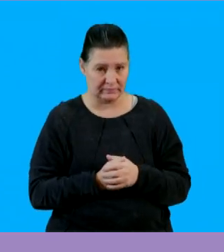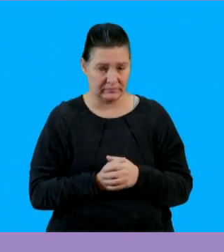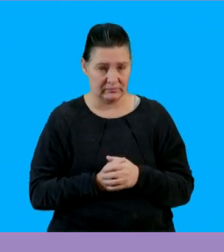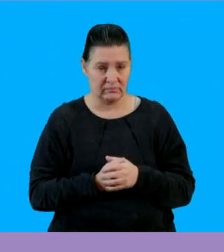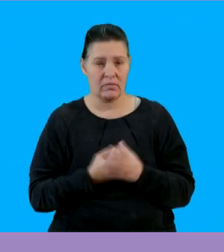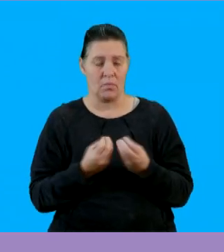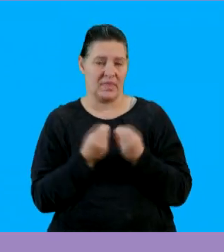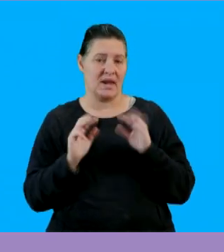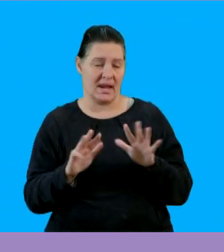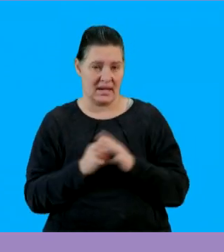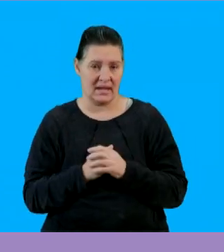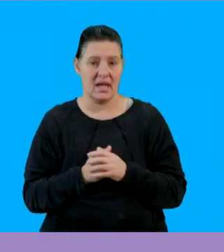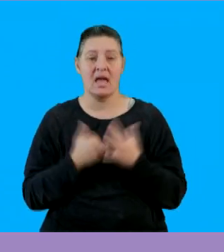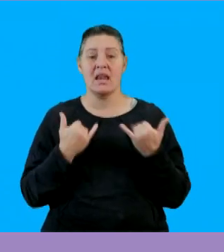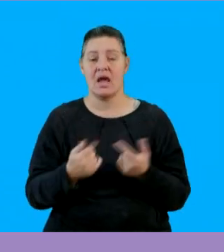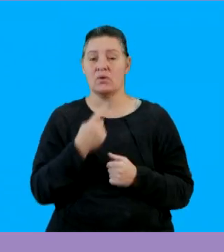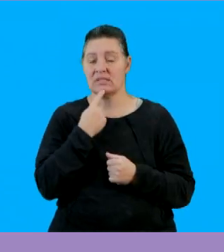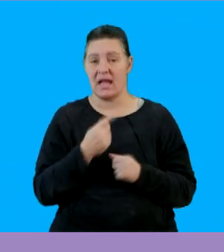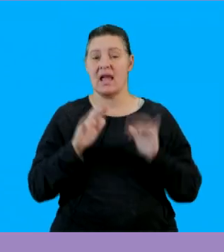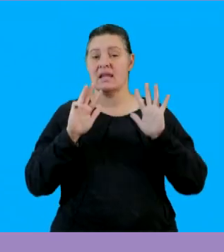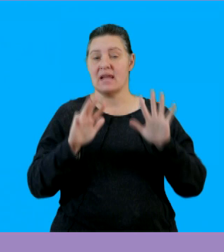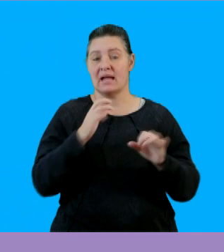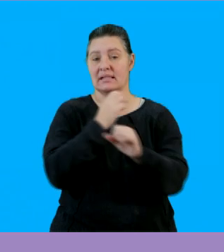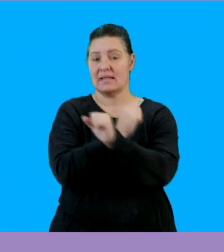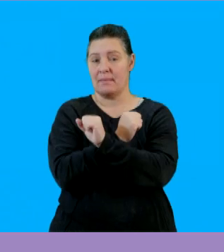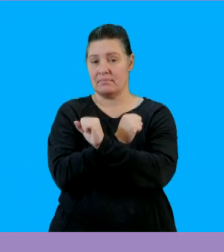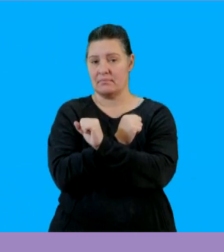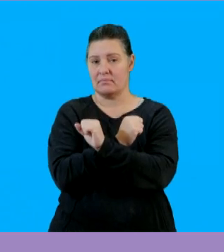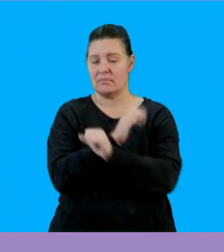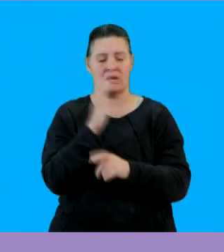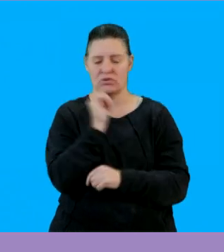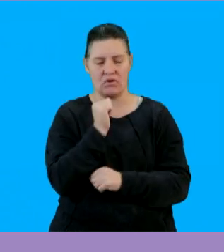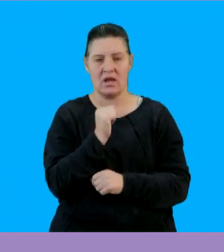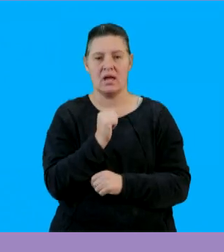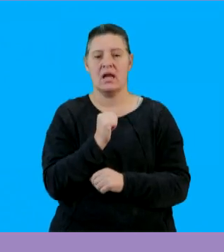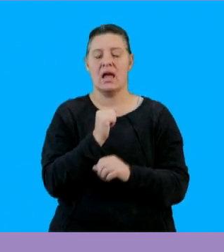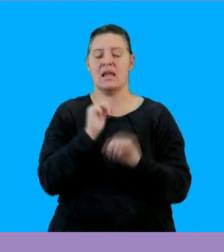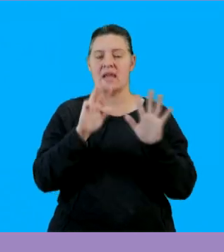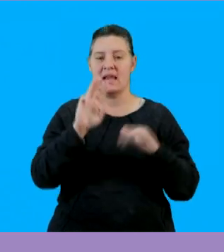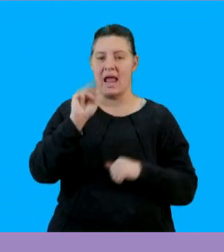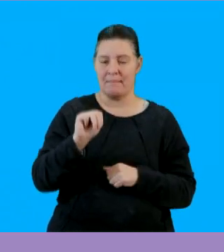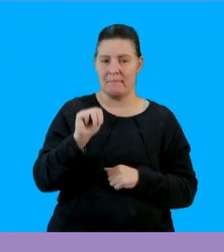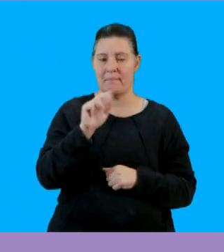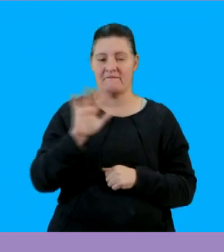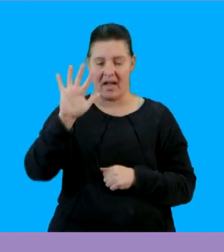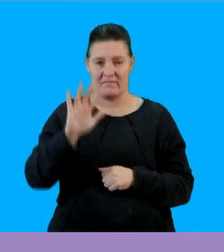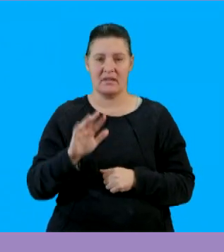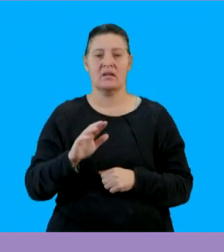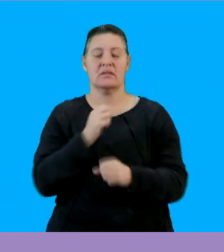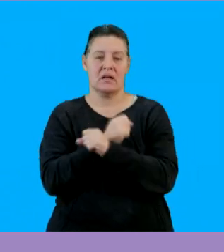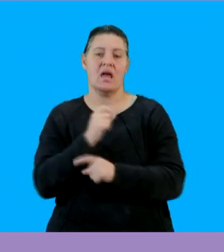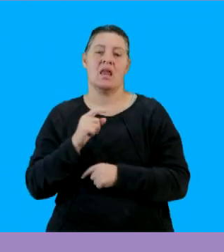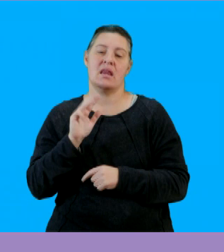as it is there with the 9. Then we are going to say 9 multiplied, so 9m exponent